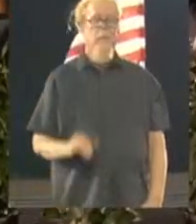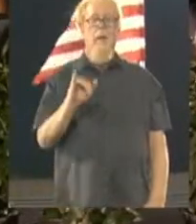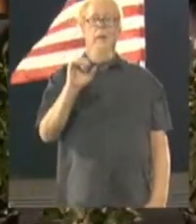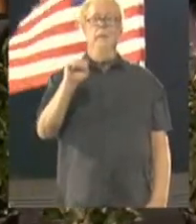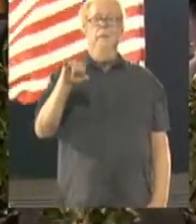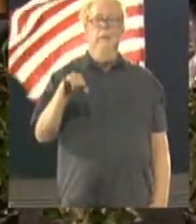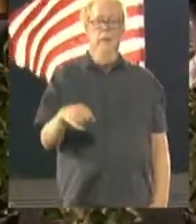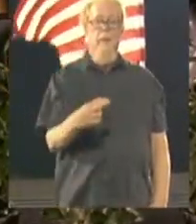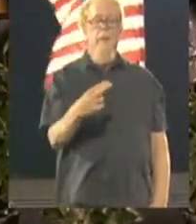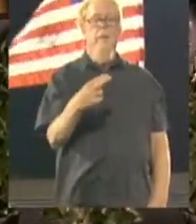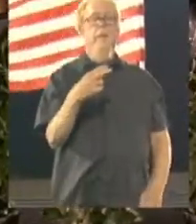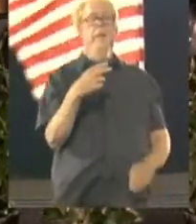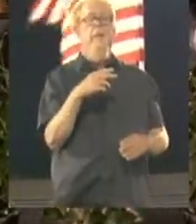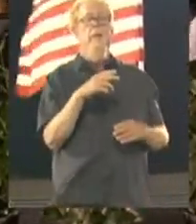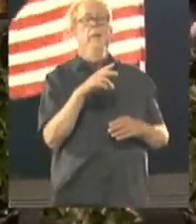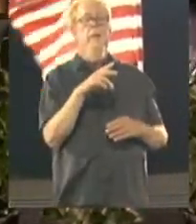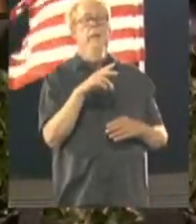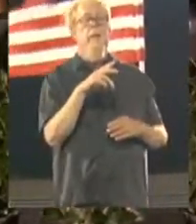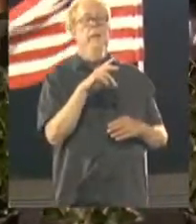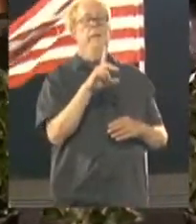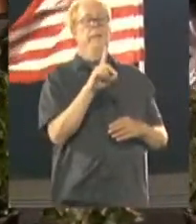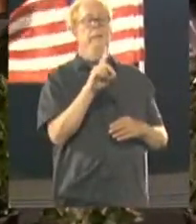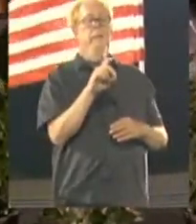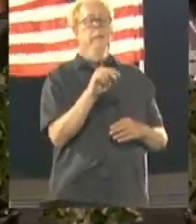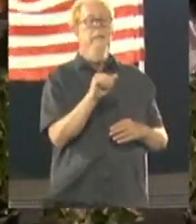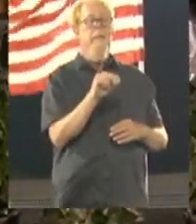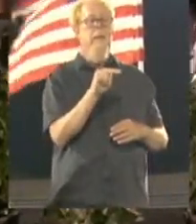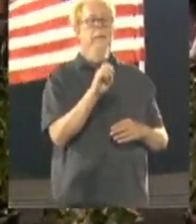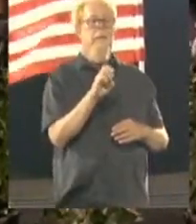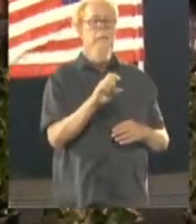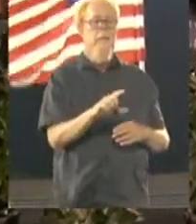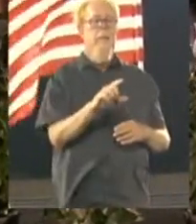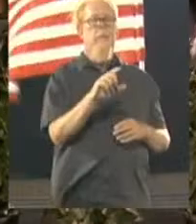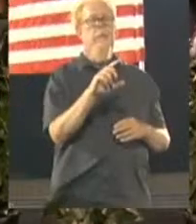Isaiah Anthony Daniel Martinez.